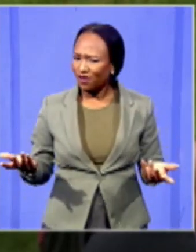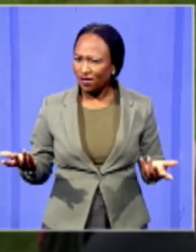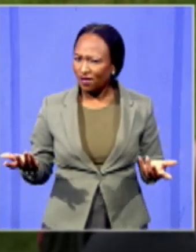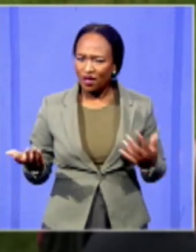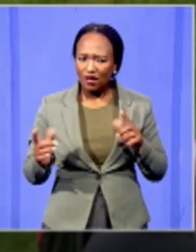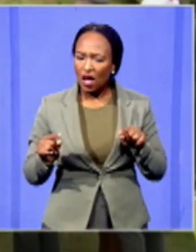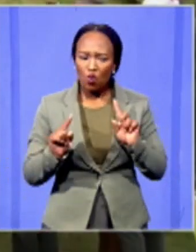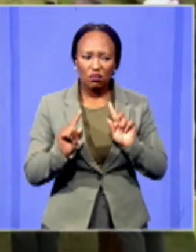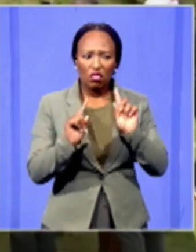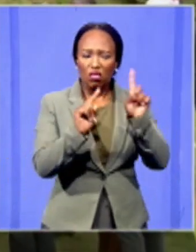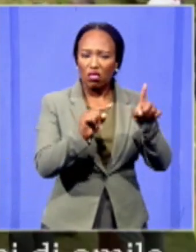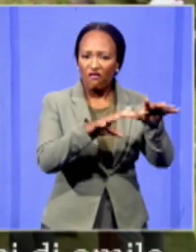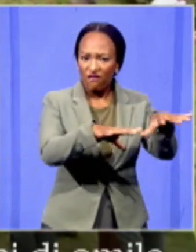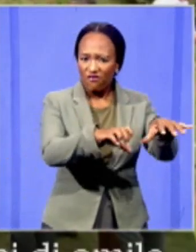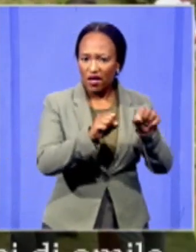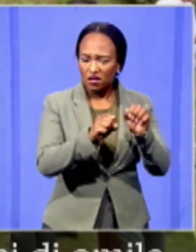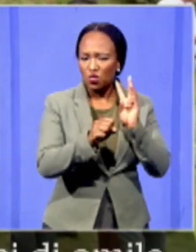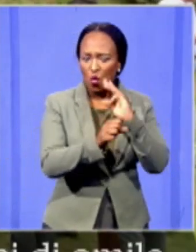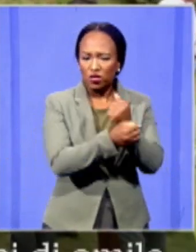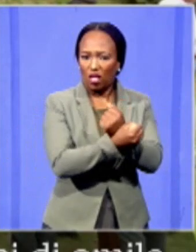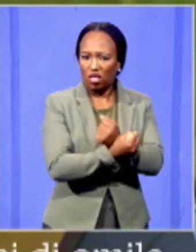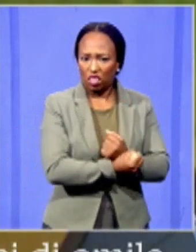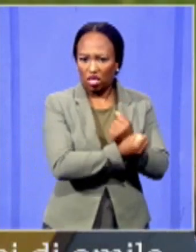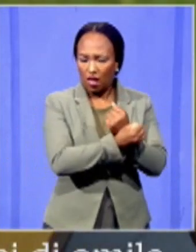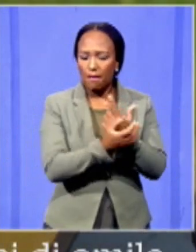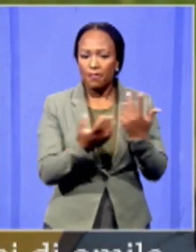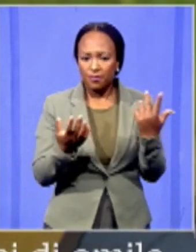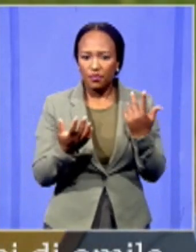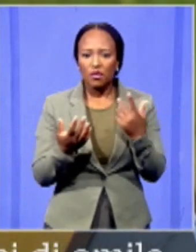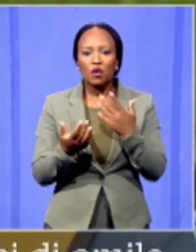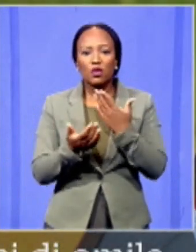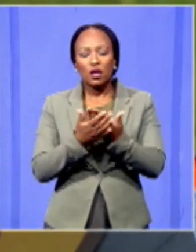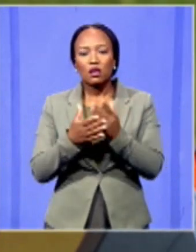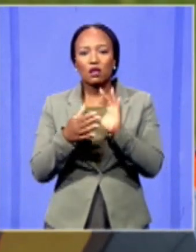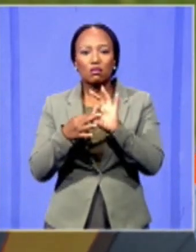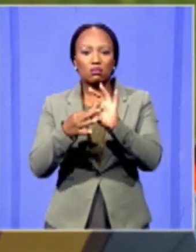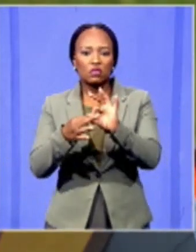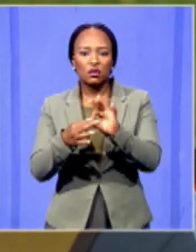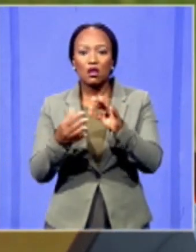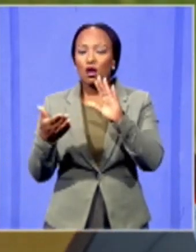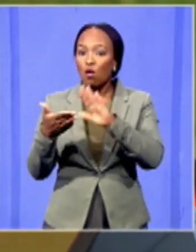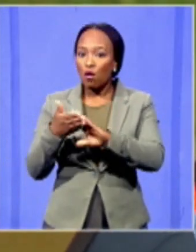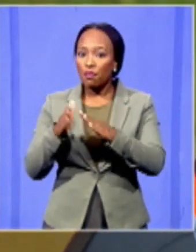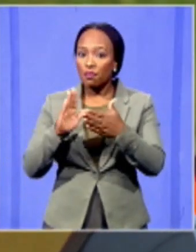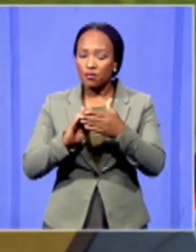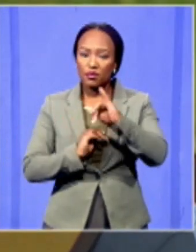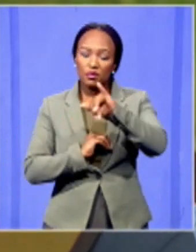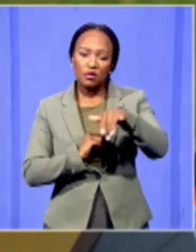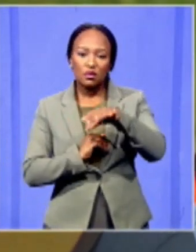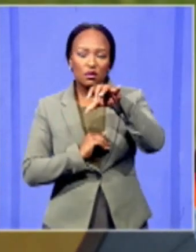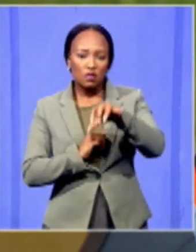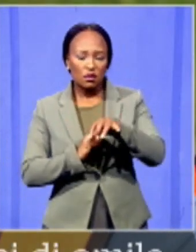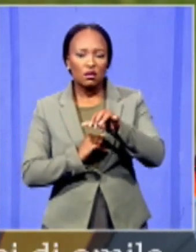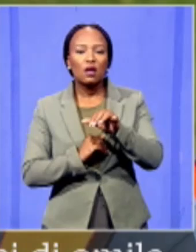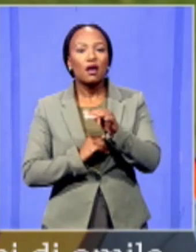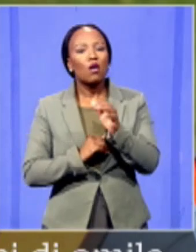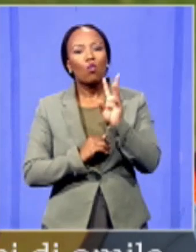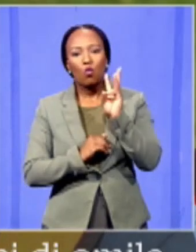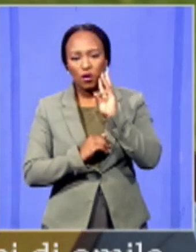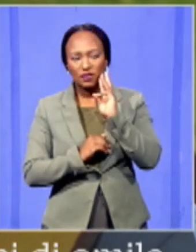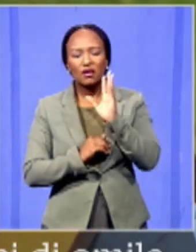make additional provision for these things. We can give a commitment to all the residents of Johannesburg that they will have water, all of